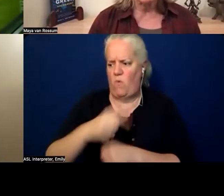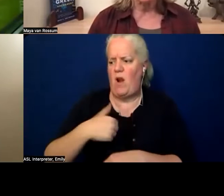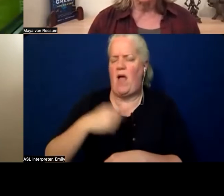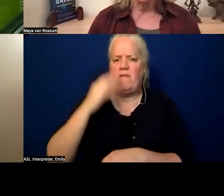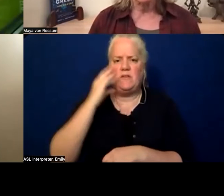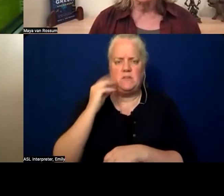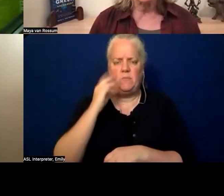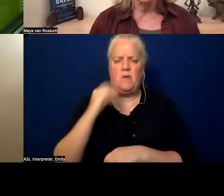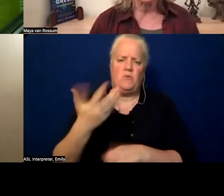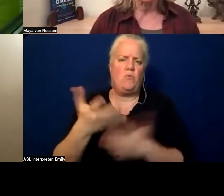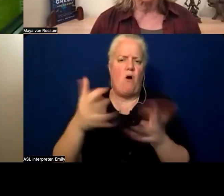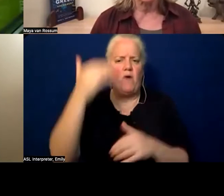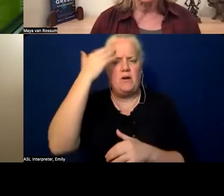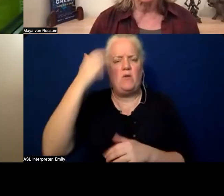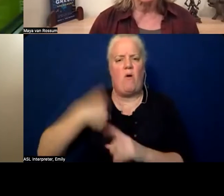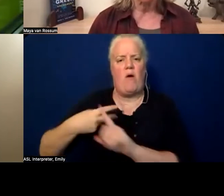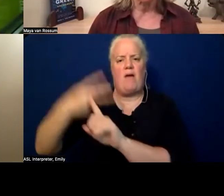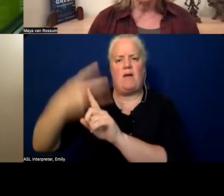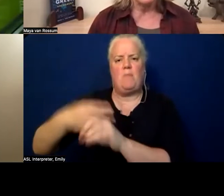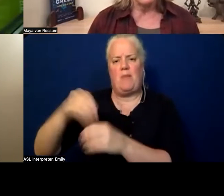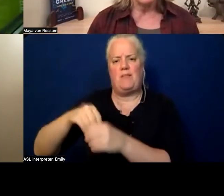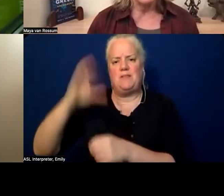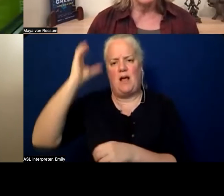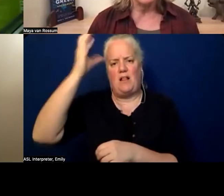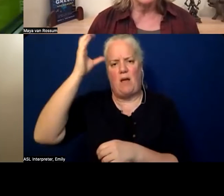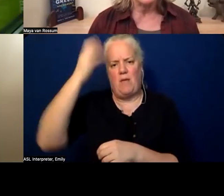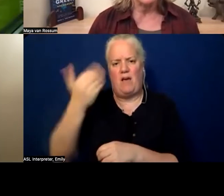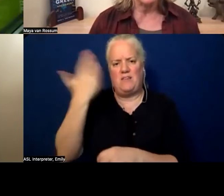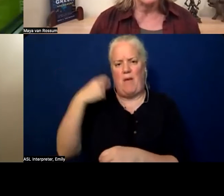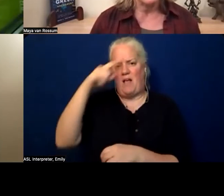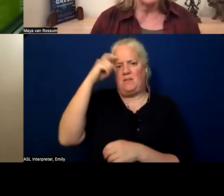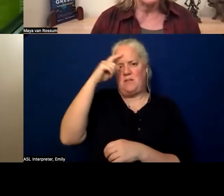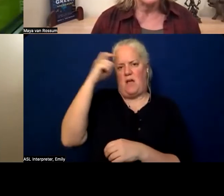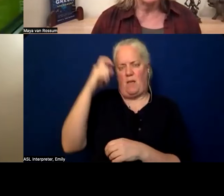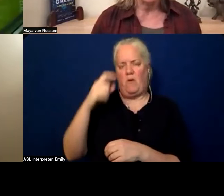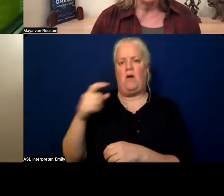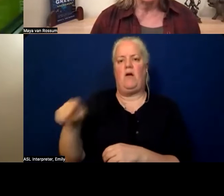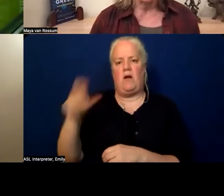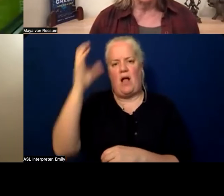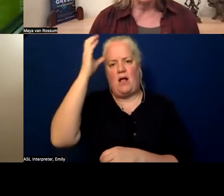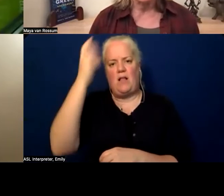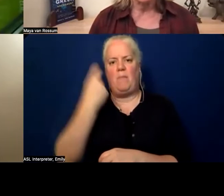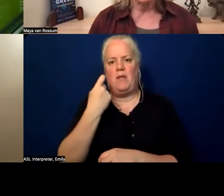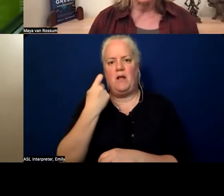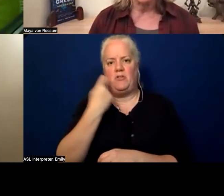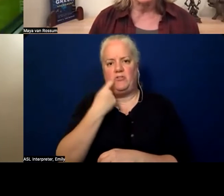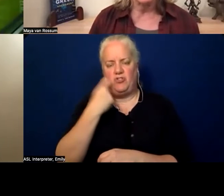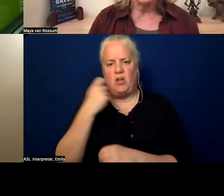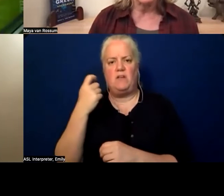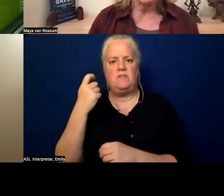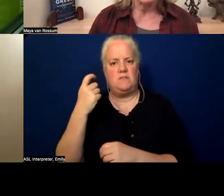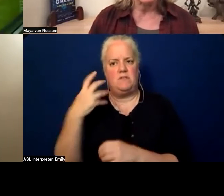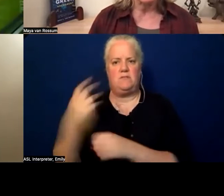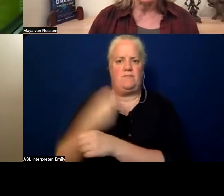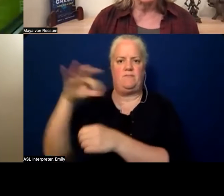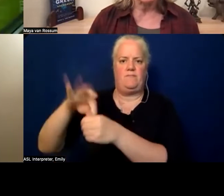know, spent a couple of months in Colombia this past summer, which just inaugurated a pretty leftist government. There